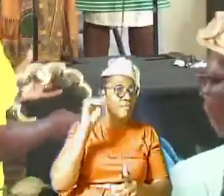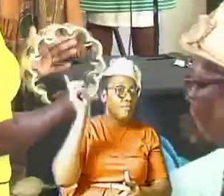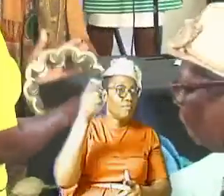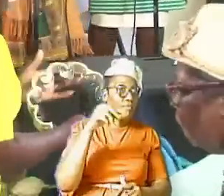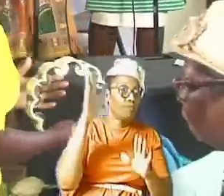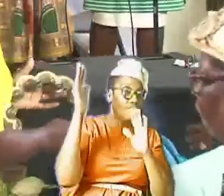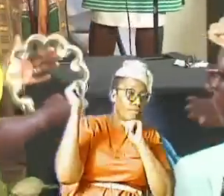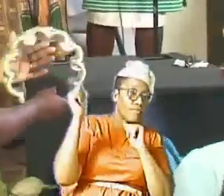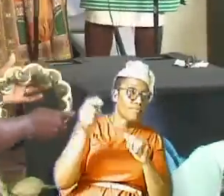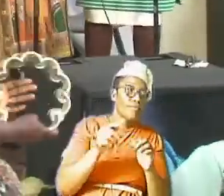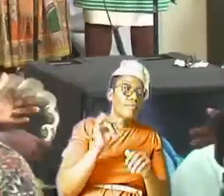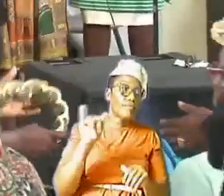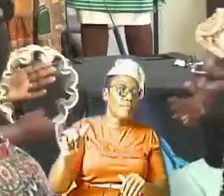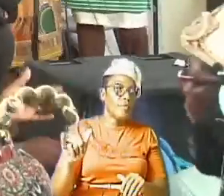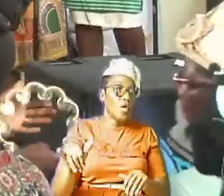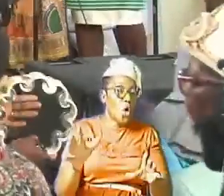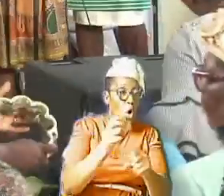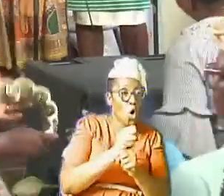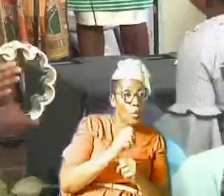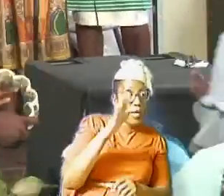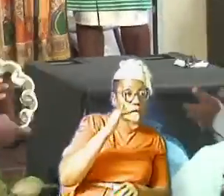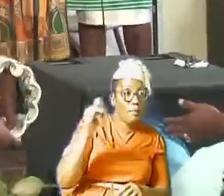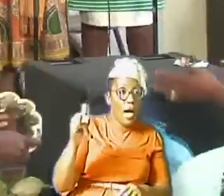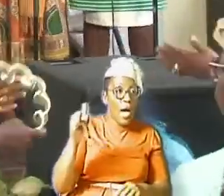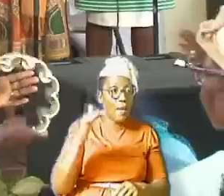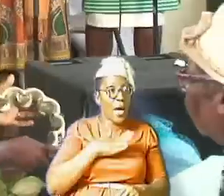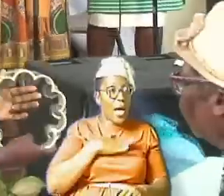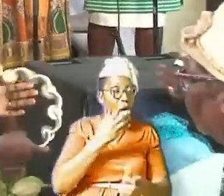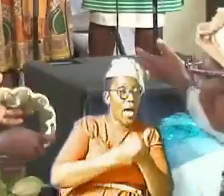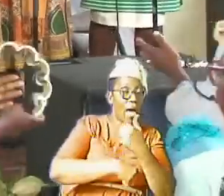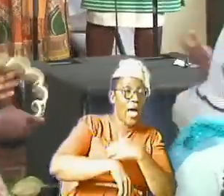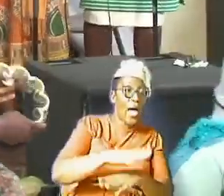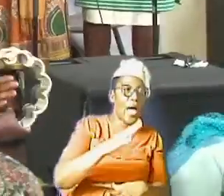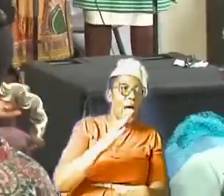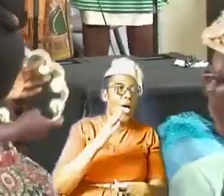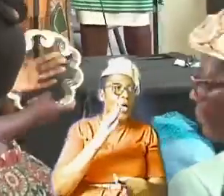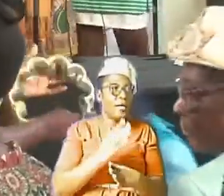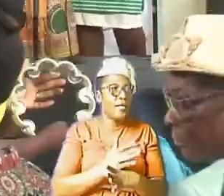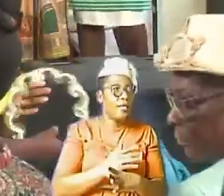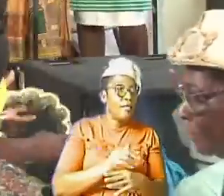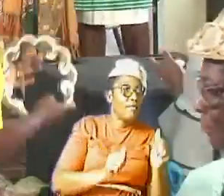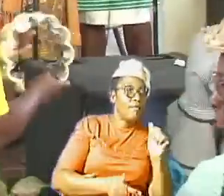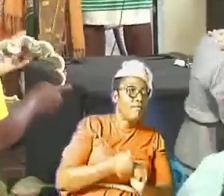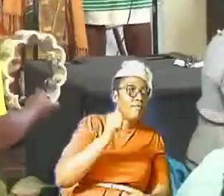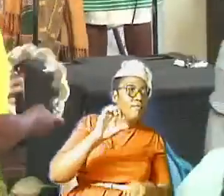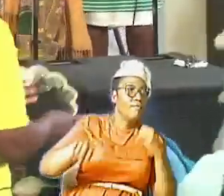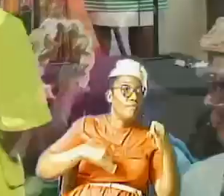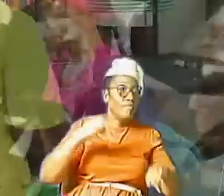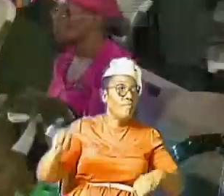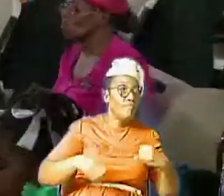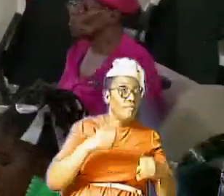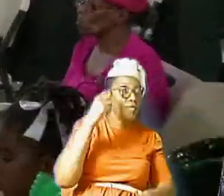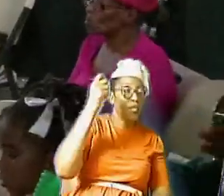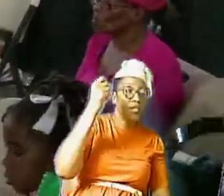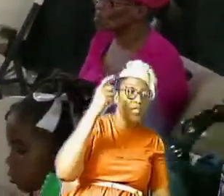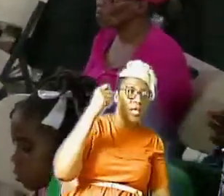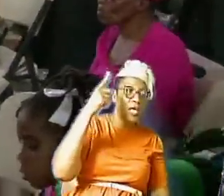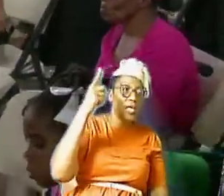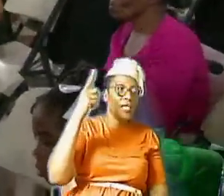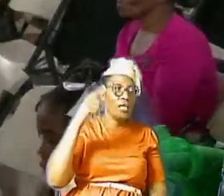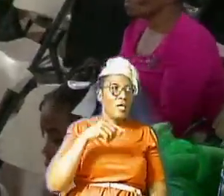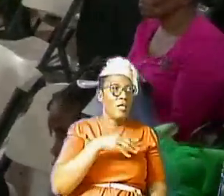land. Jesus, my only hope and stay, holding me by the hand. It is a joy